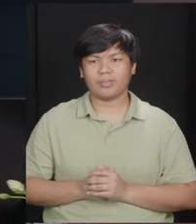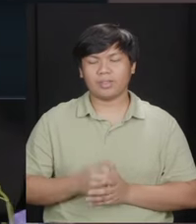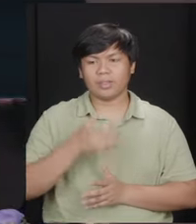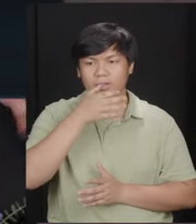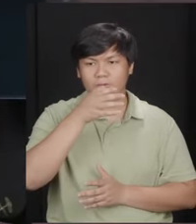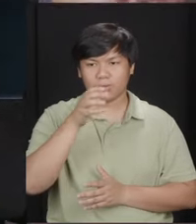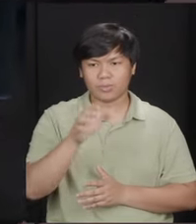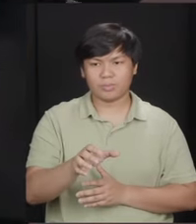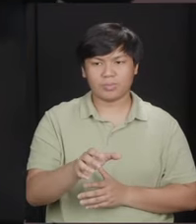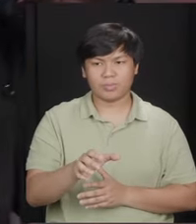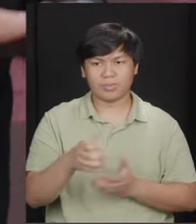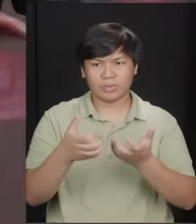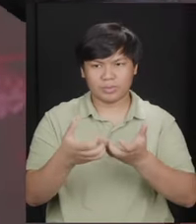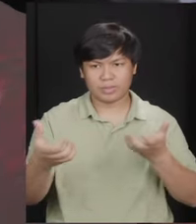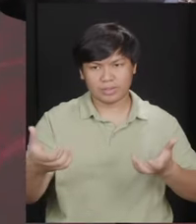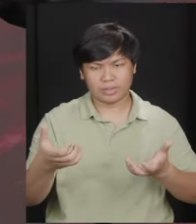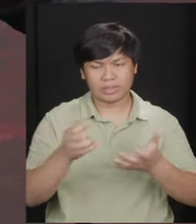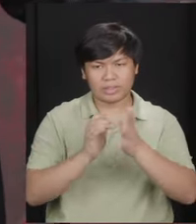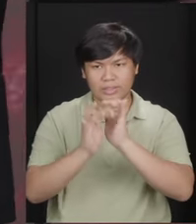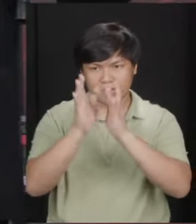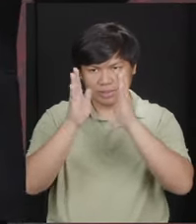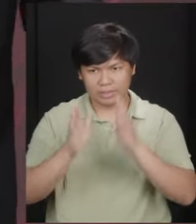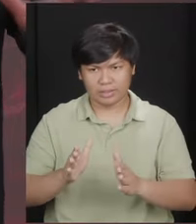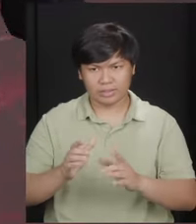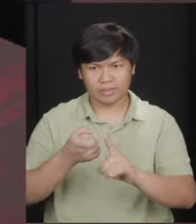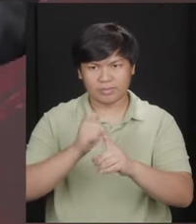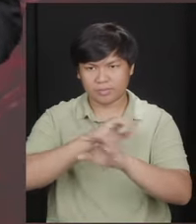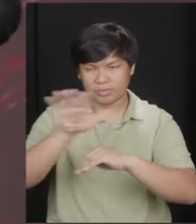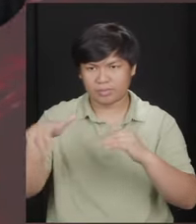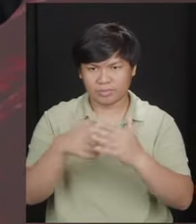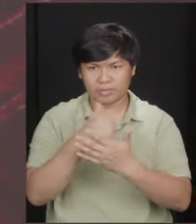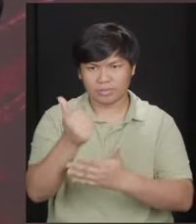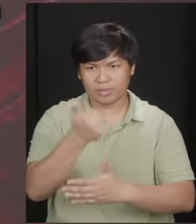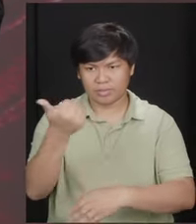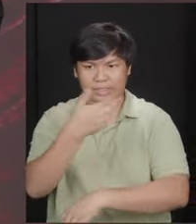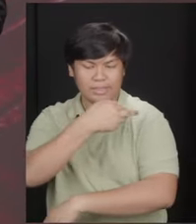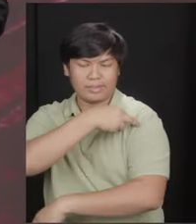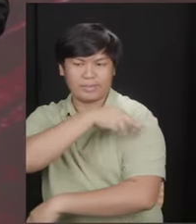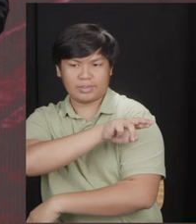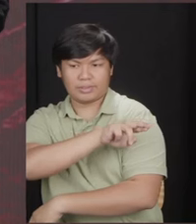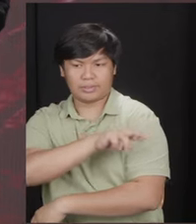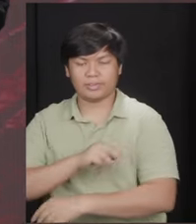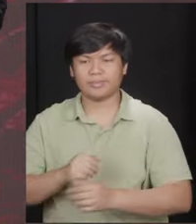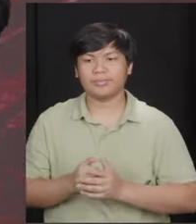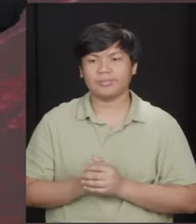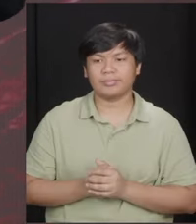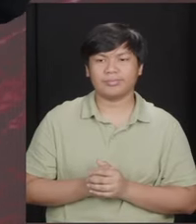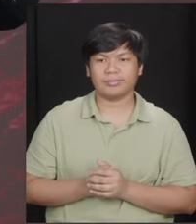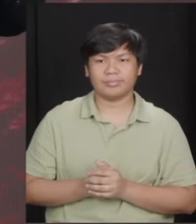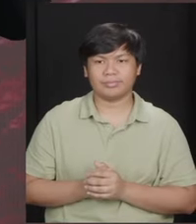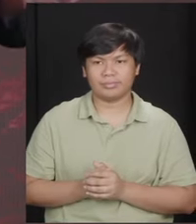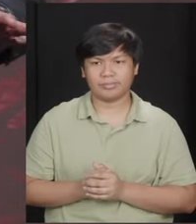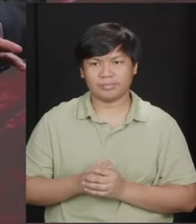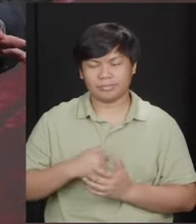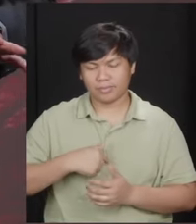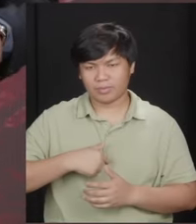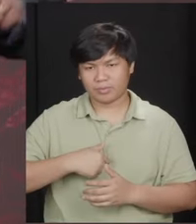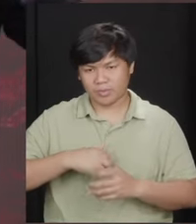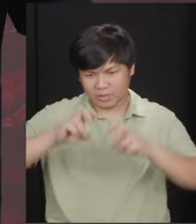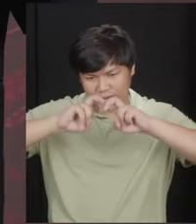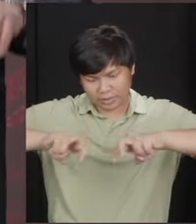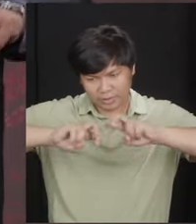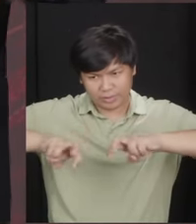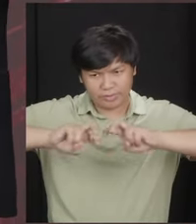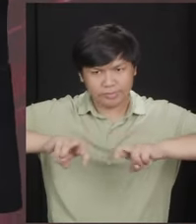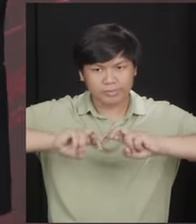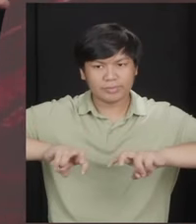command separates Christianity from all other religions. I did a little research, as much